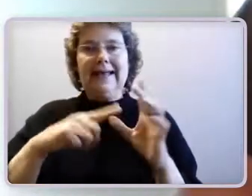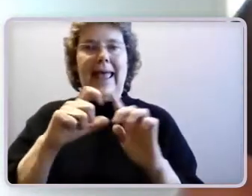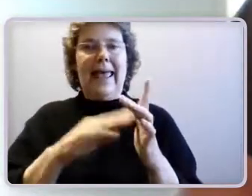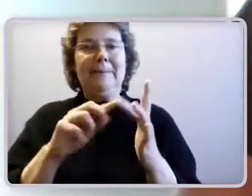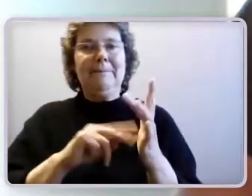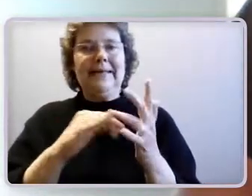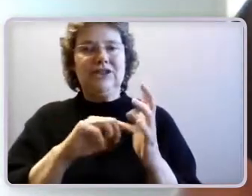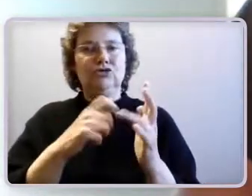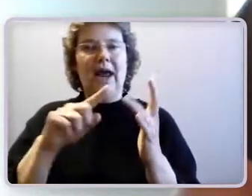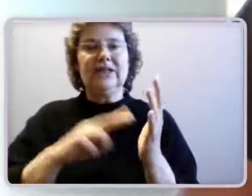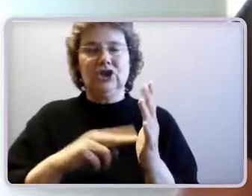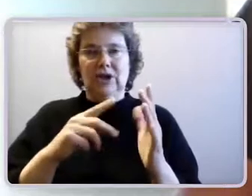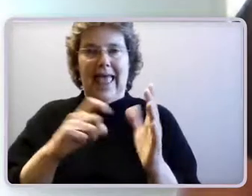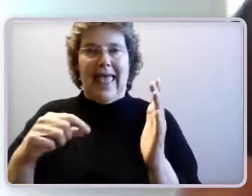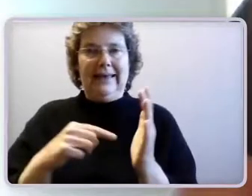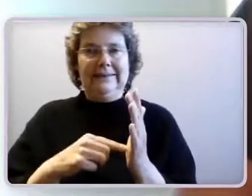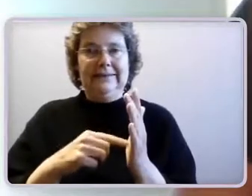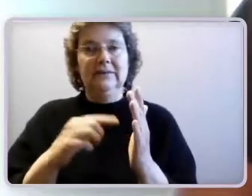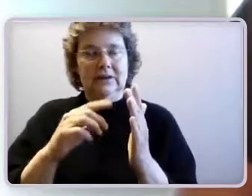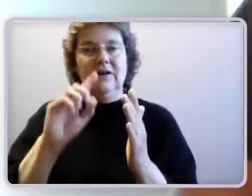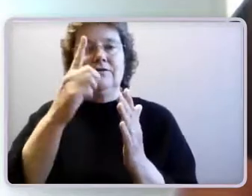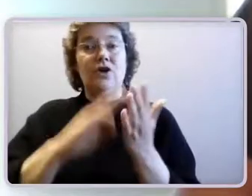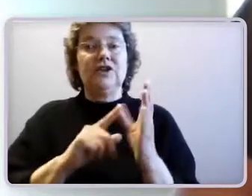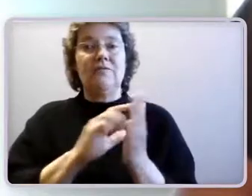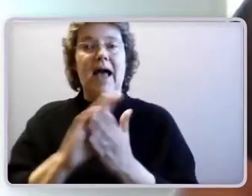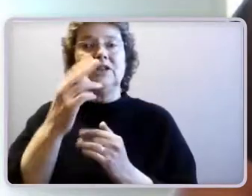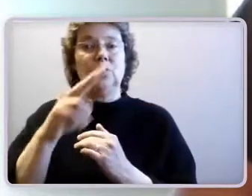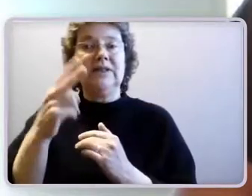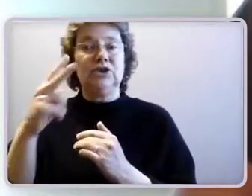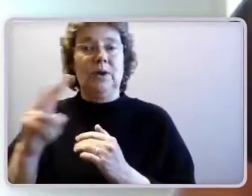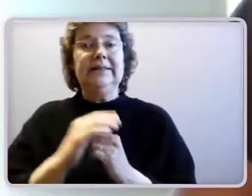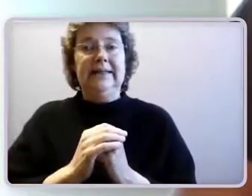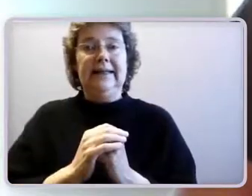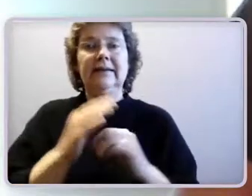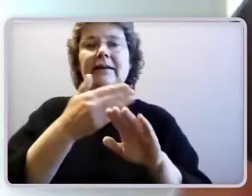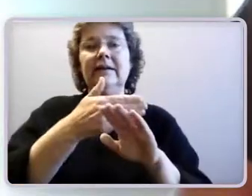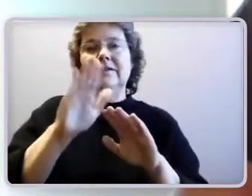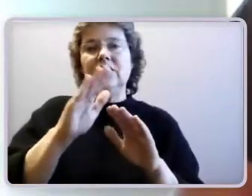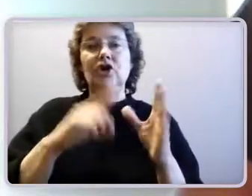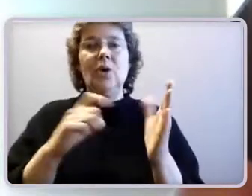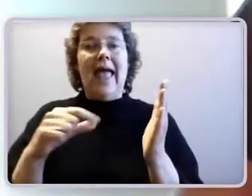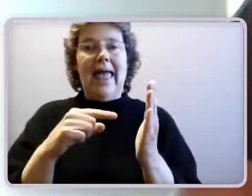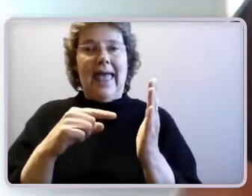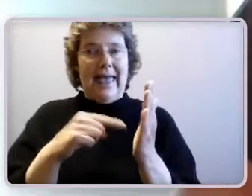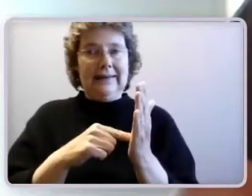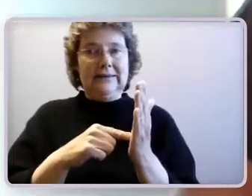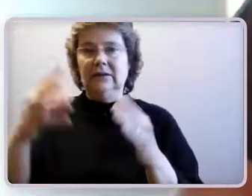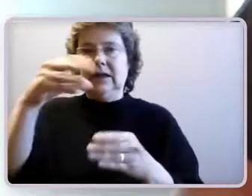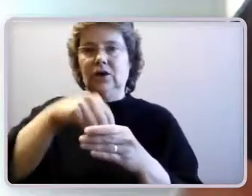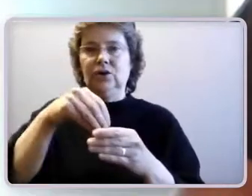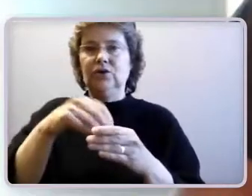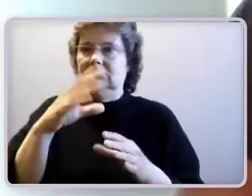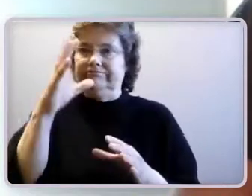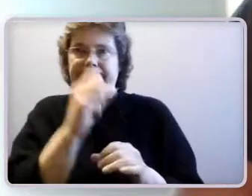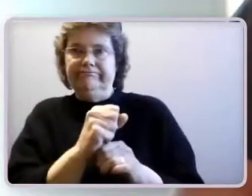of March 2020. The new act includes a presumption that a person has the capacity to make